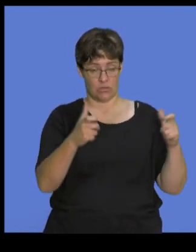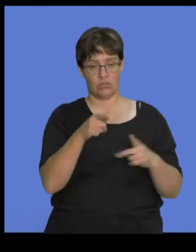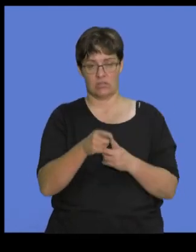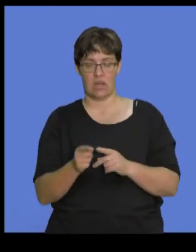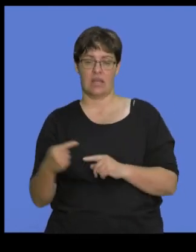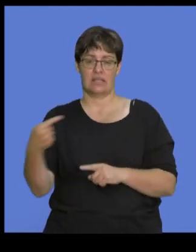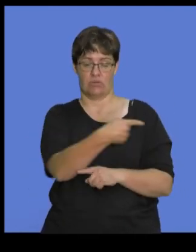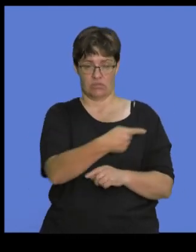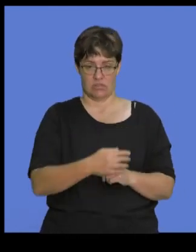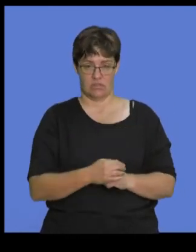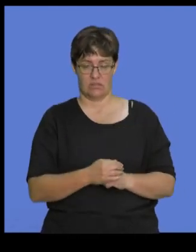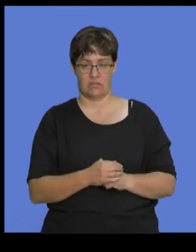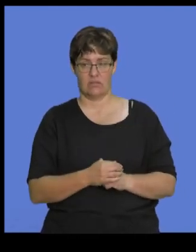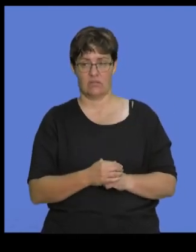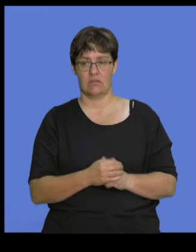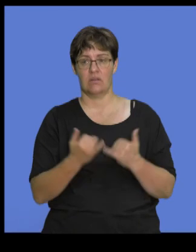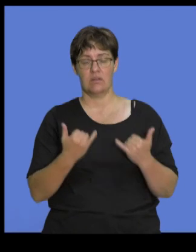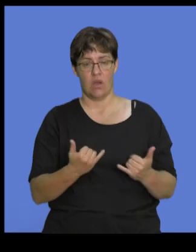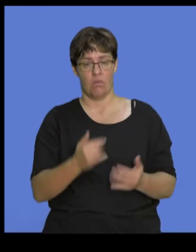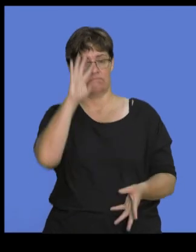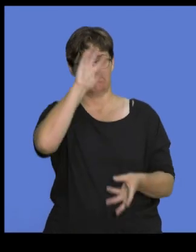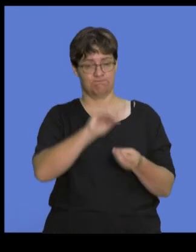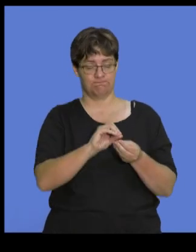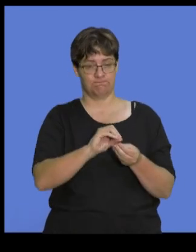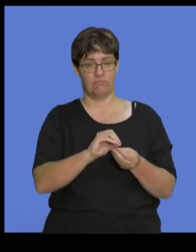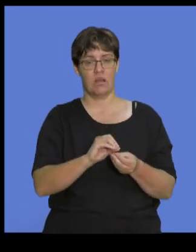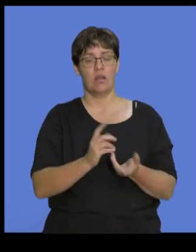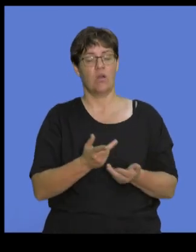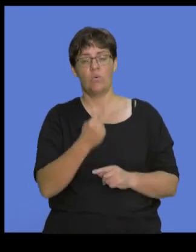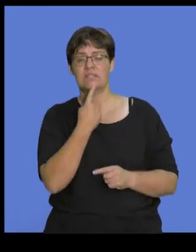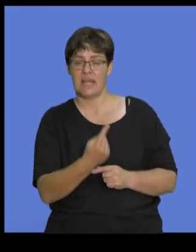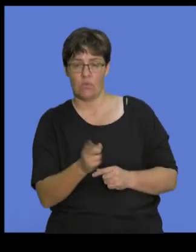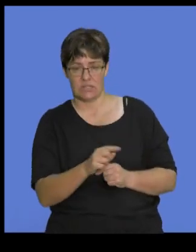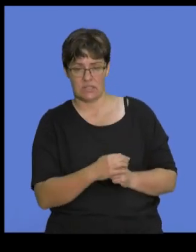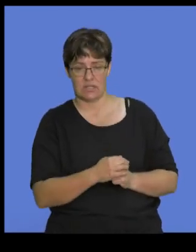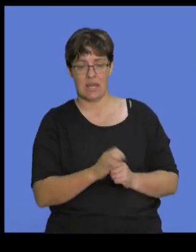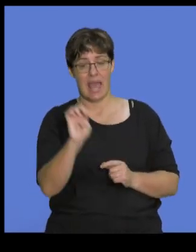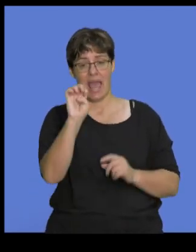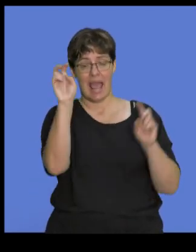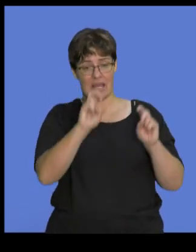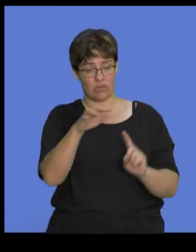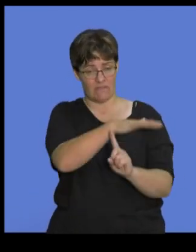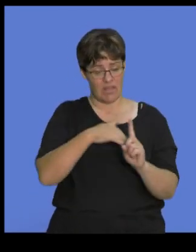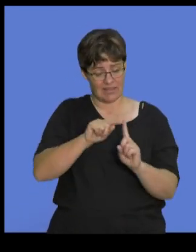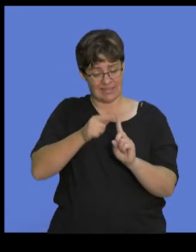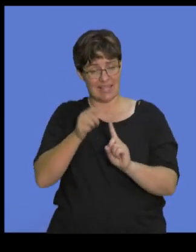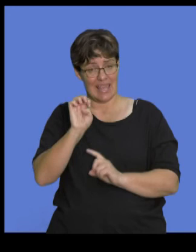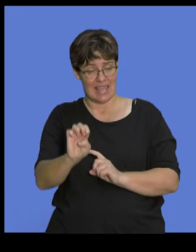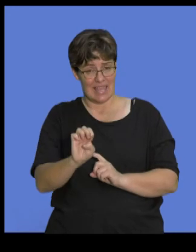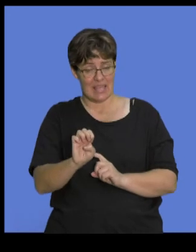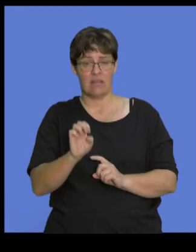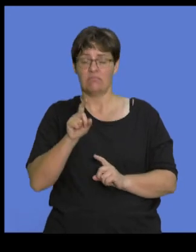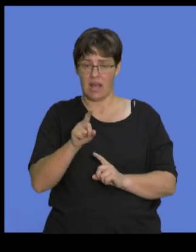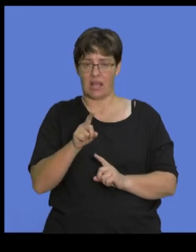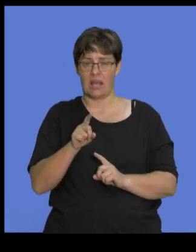the magnitude, that's the direction. All right, now in closing, in summary, we understand that electric field at a